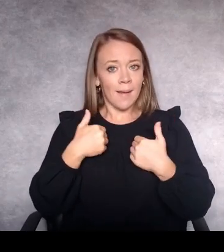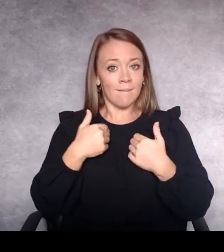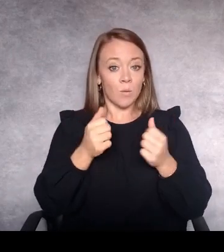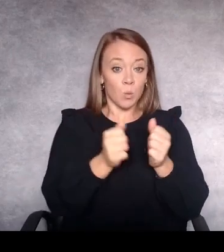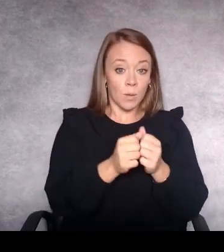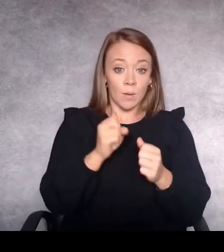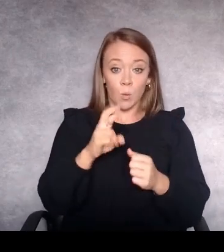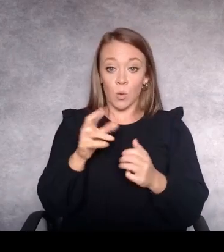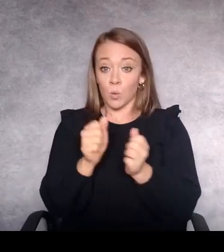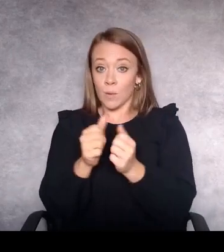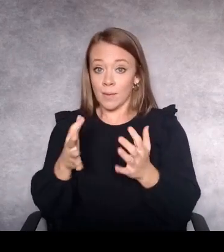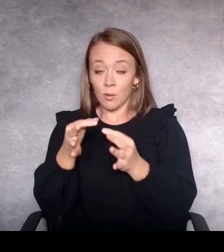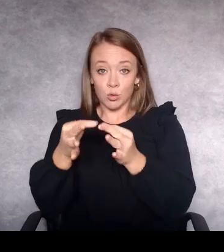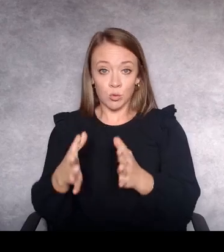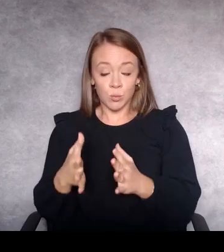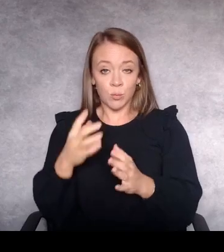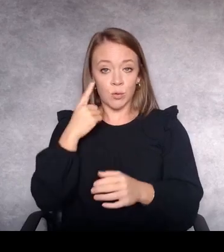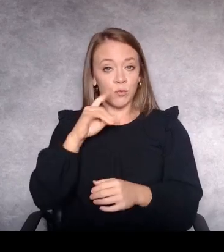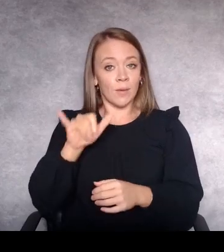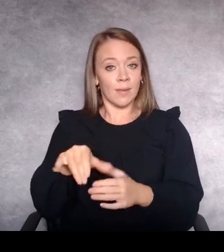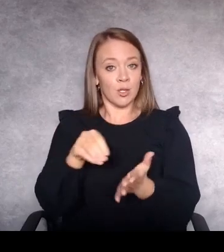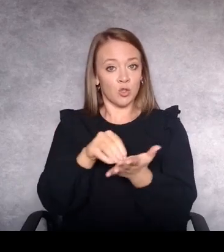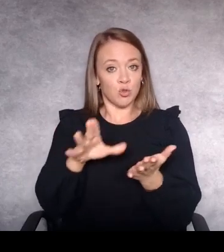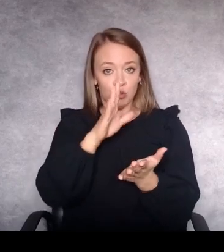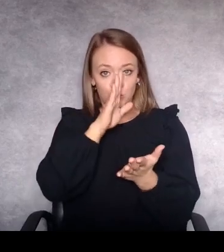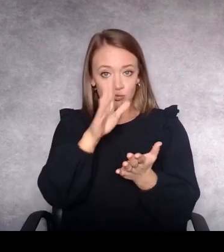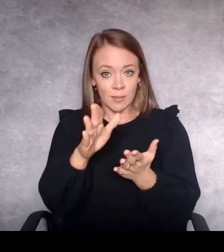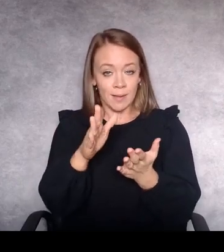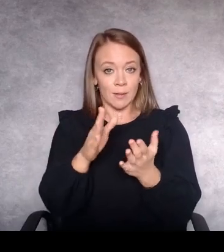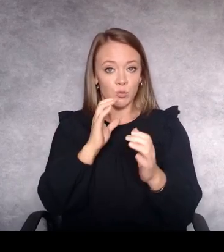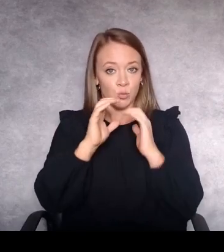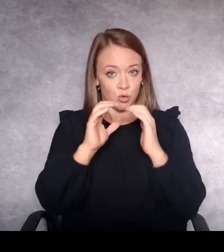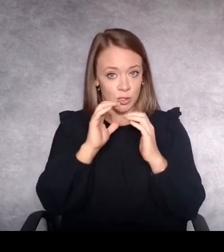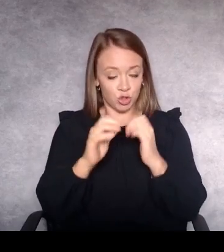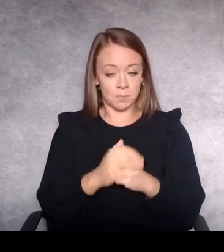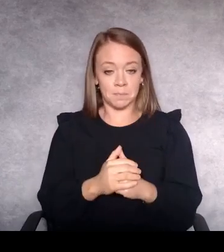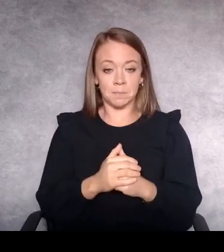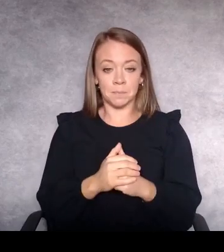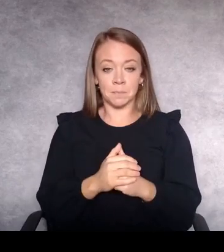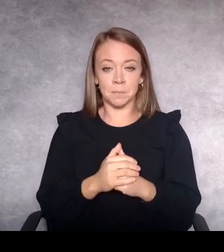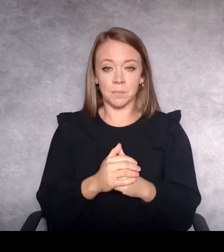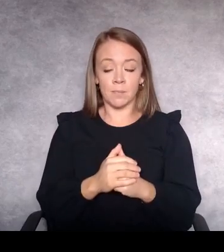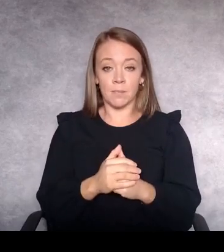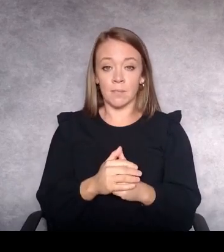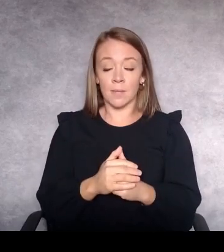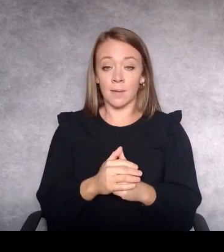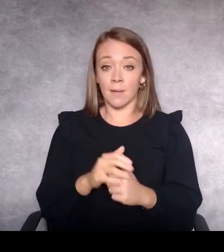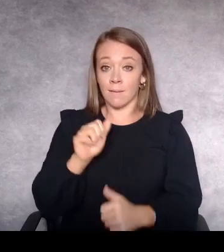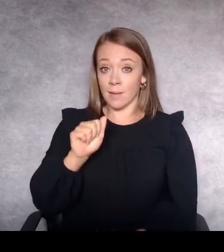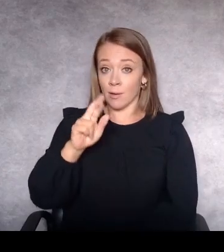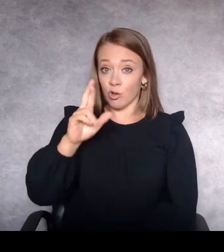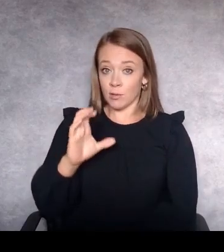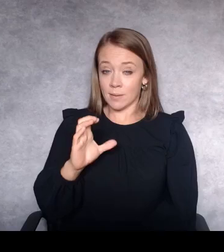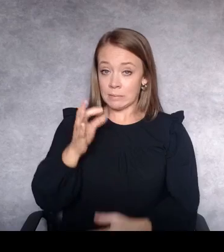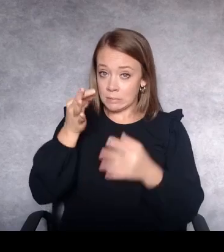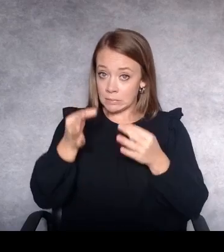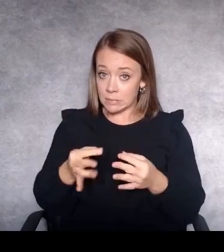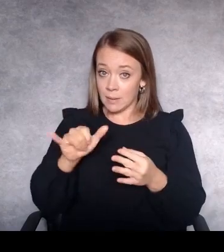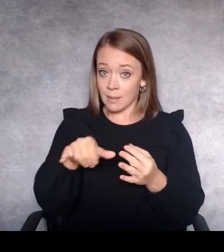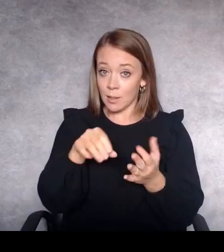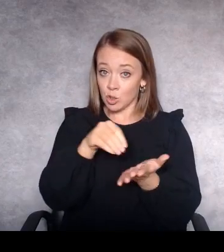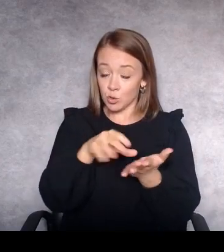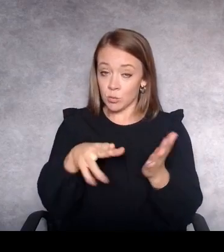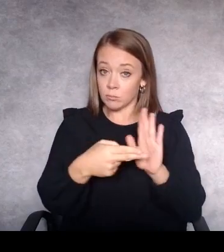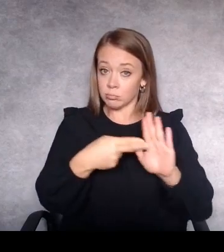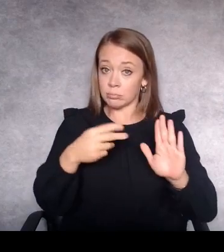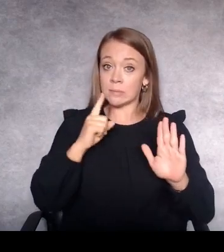without an interpreter in the student's language or mode of communication? If the ARC has determined deaf or hard of